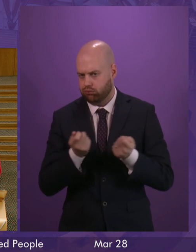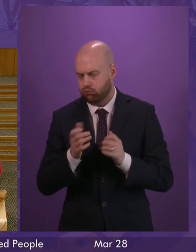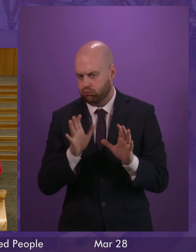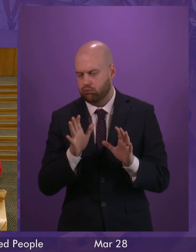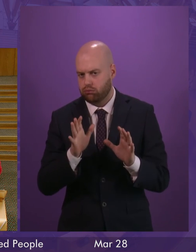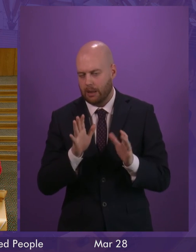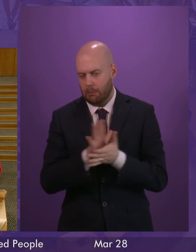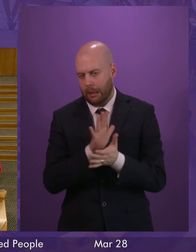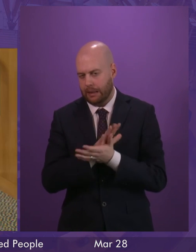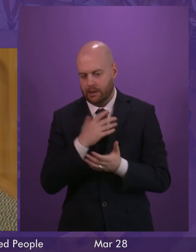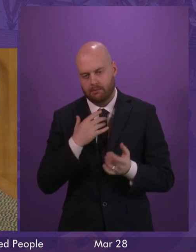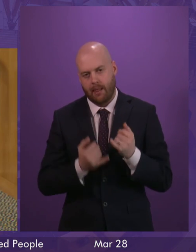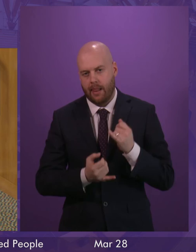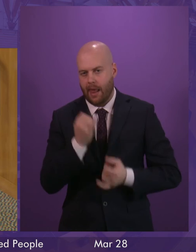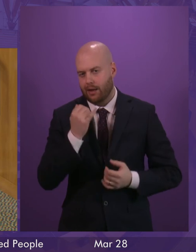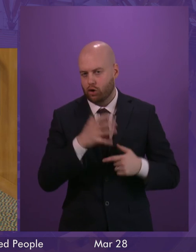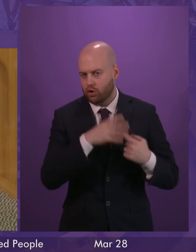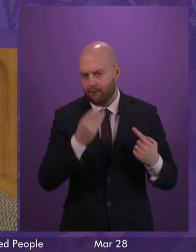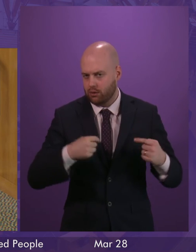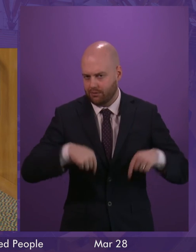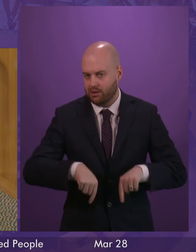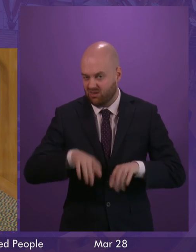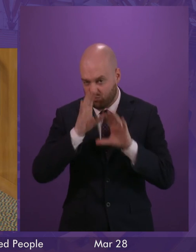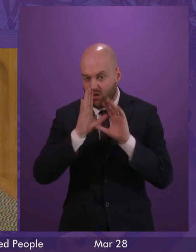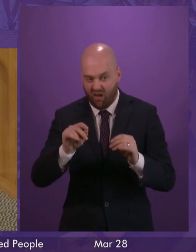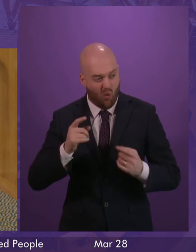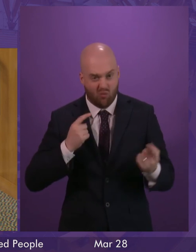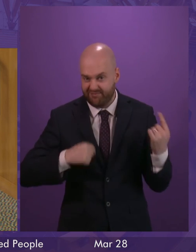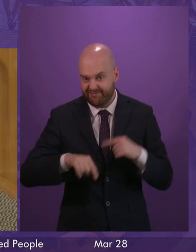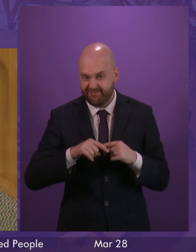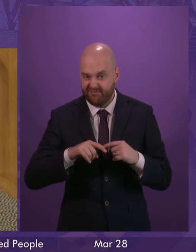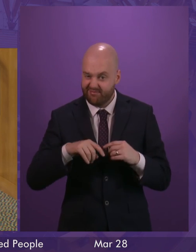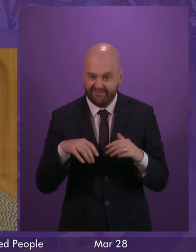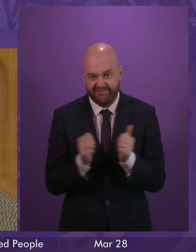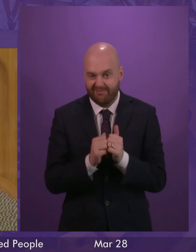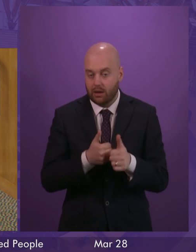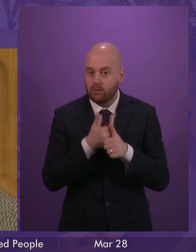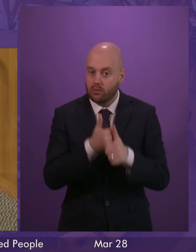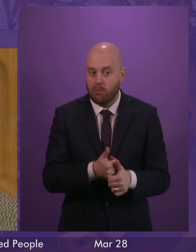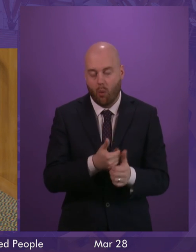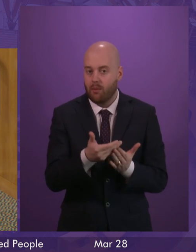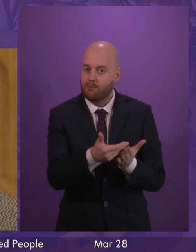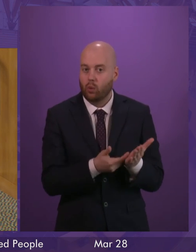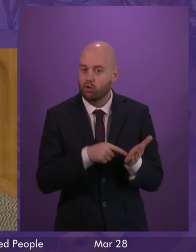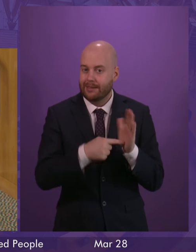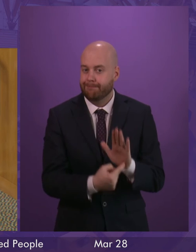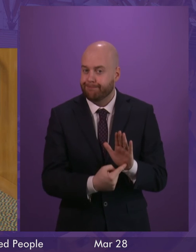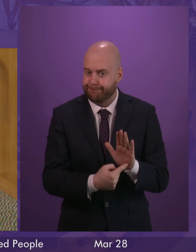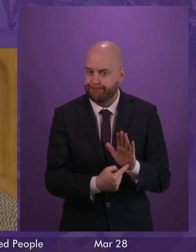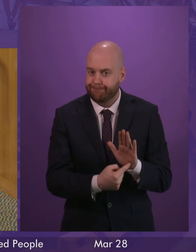we will be supporting all the motion and the amendments tonight, because I think everything contributes to the discussion we're having.